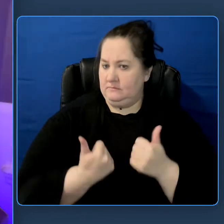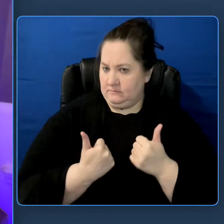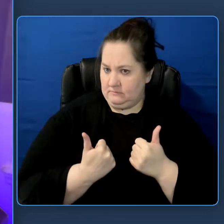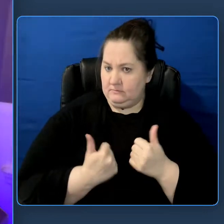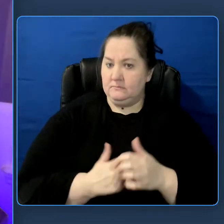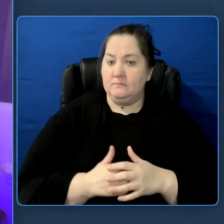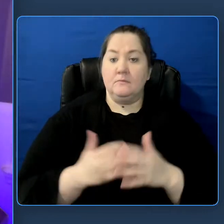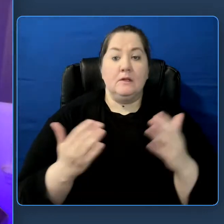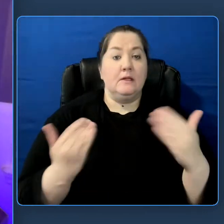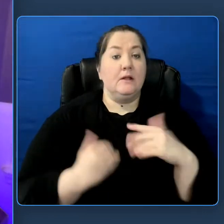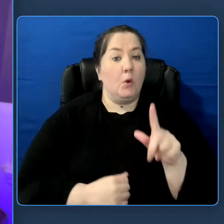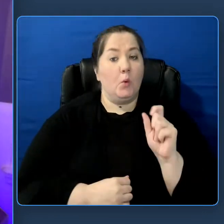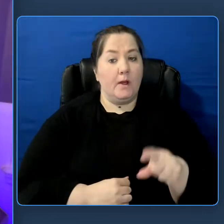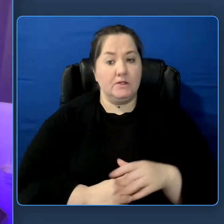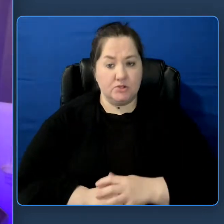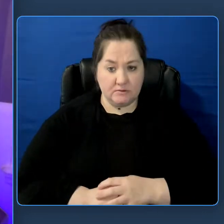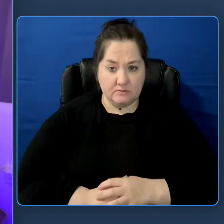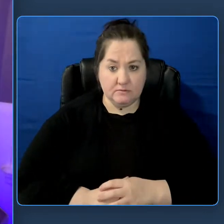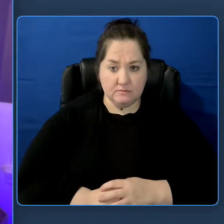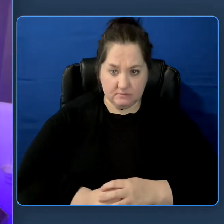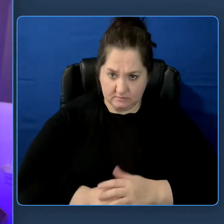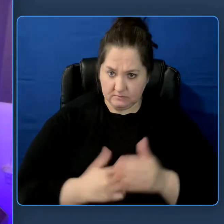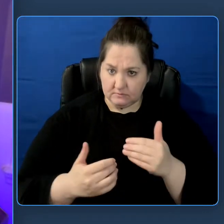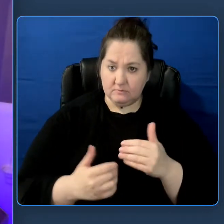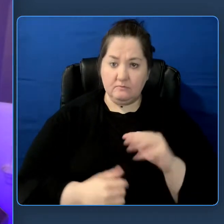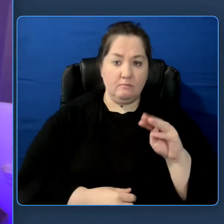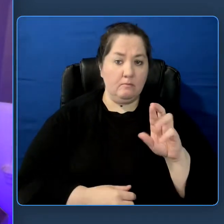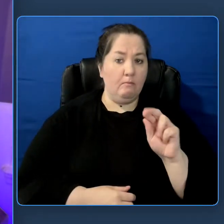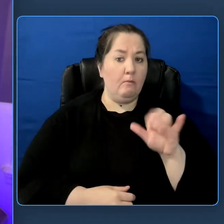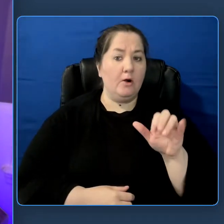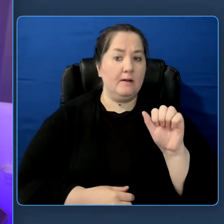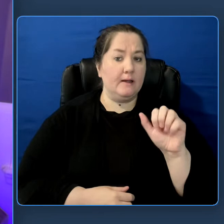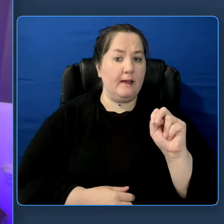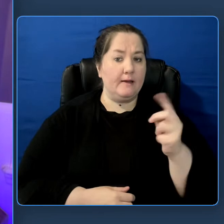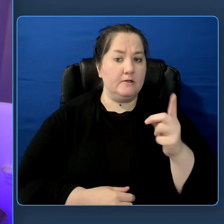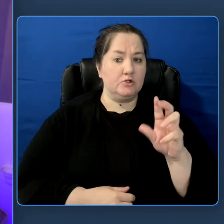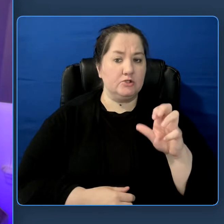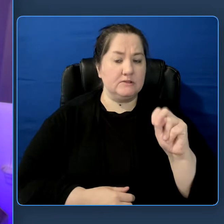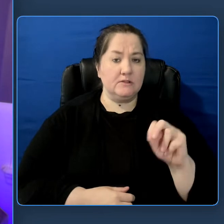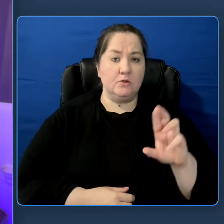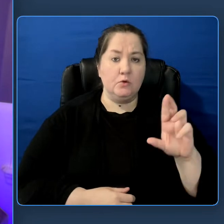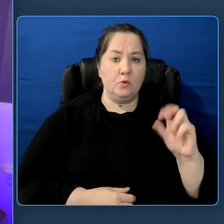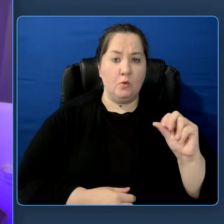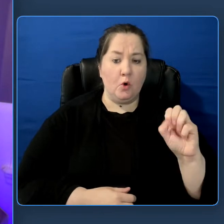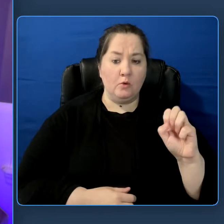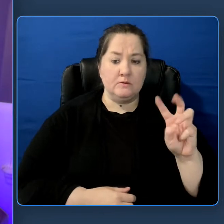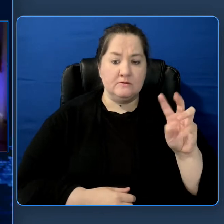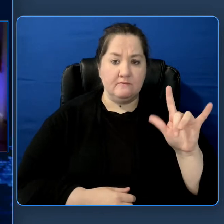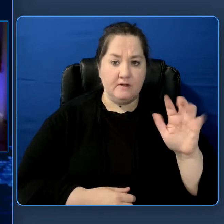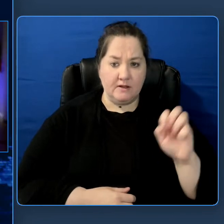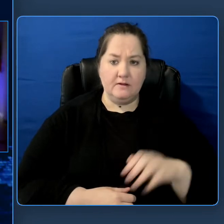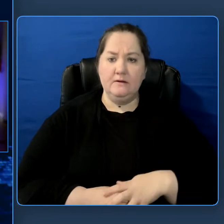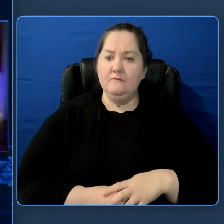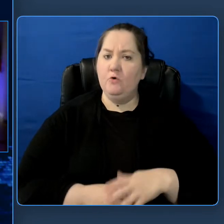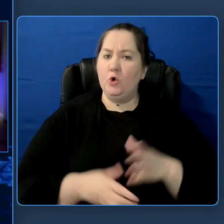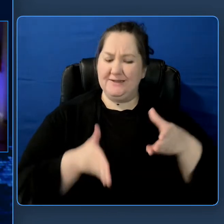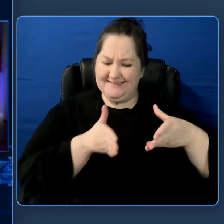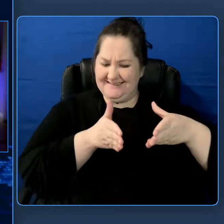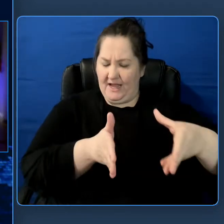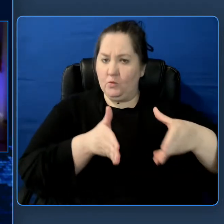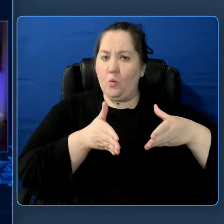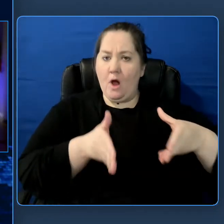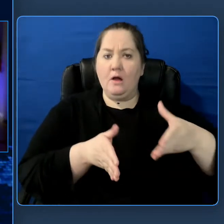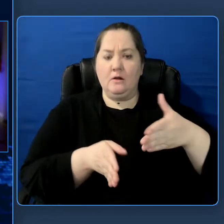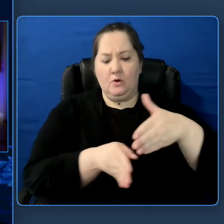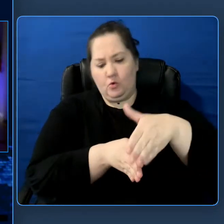Excellent. Let's go to the next question. And the next question coming in from Marty Anderson in Roseville. As far as sidewalks go, rounded